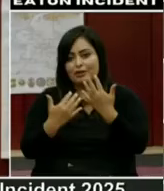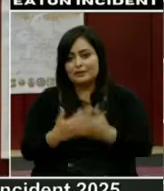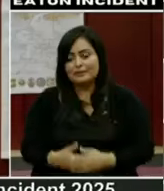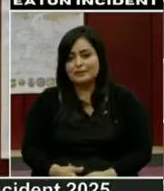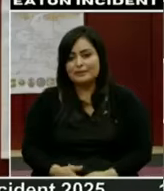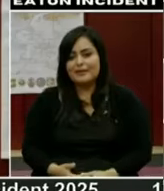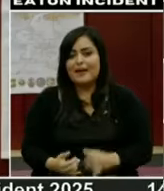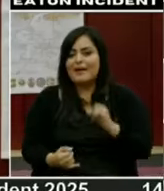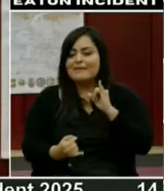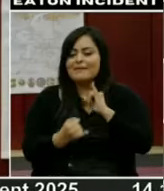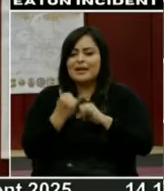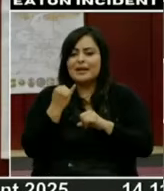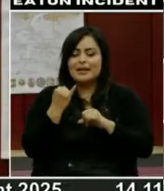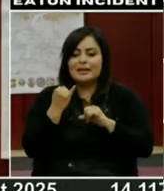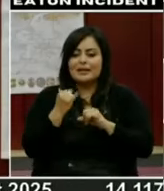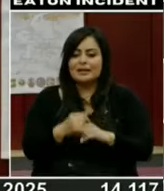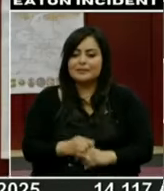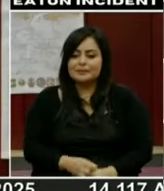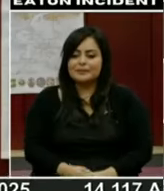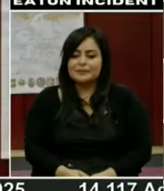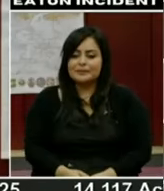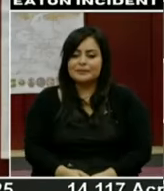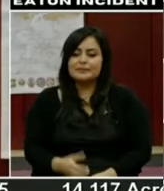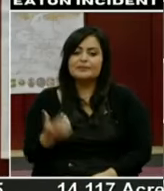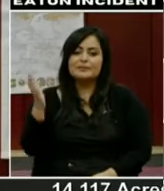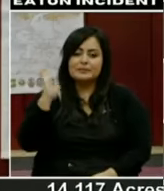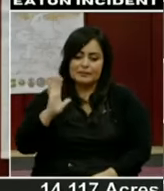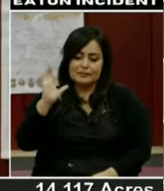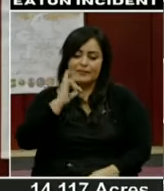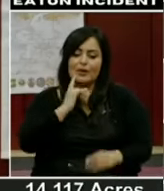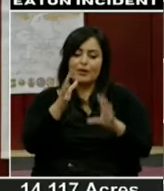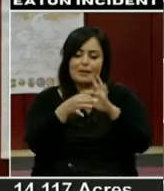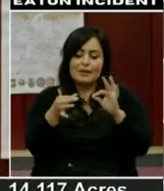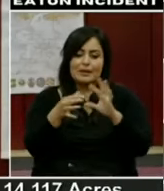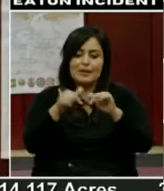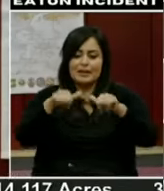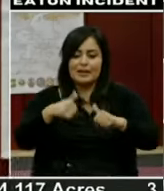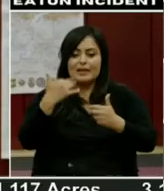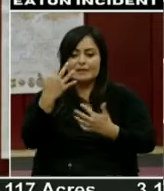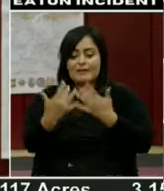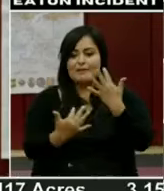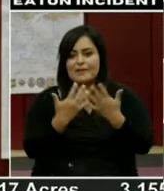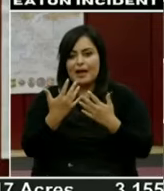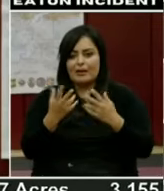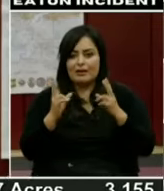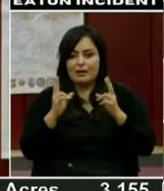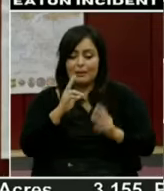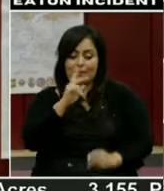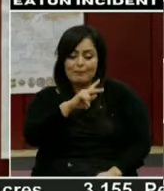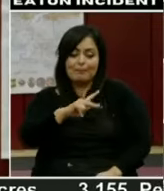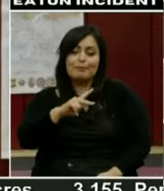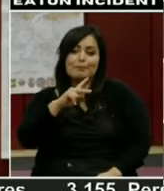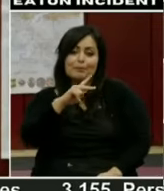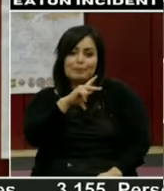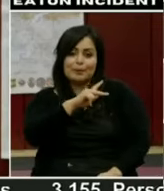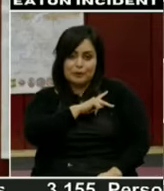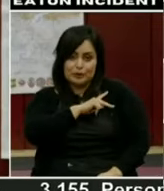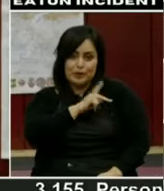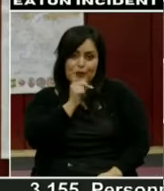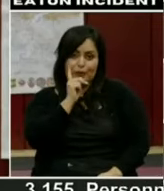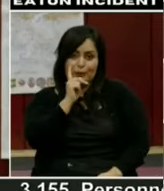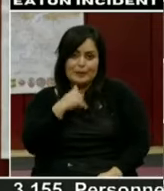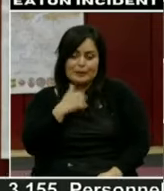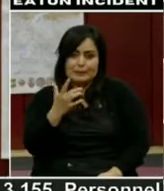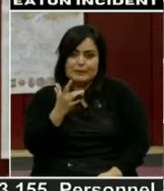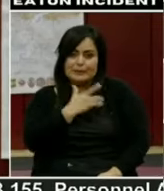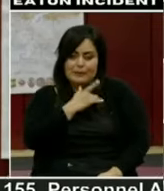Finally, as I previously mentioned, this fire is personal for your Pasadena City